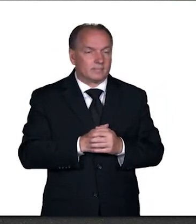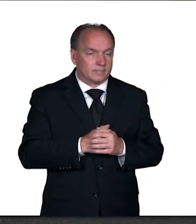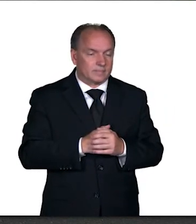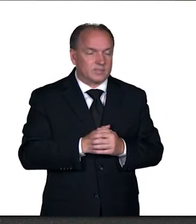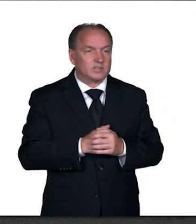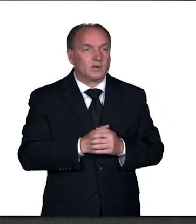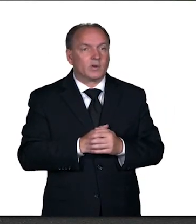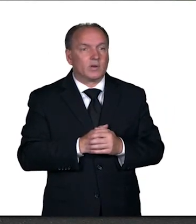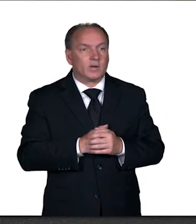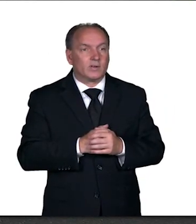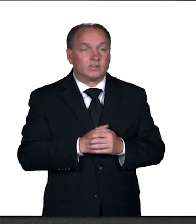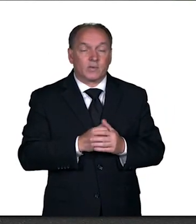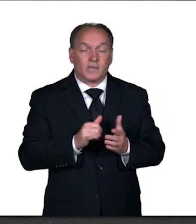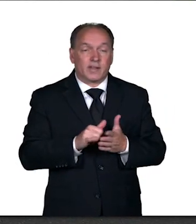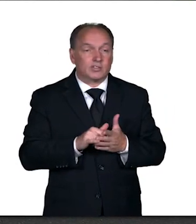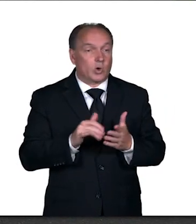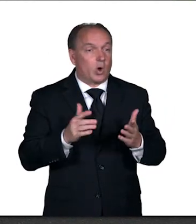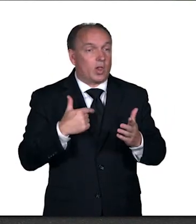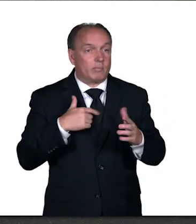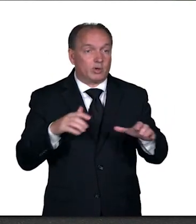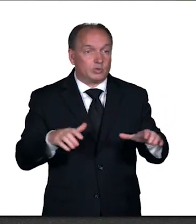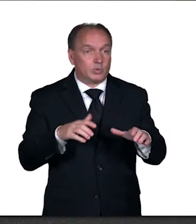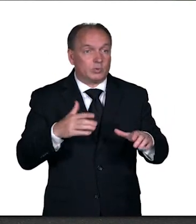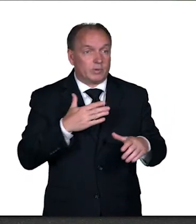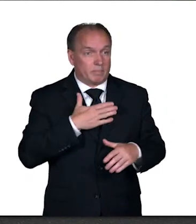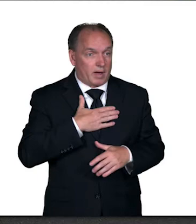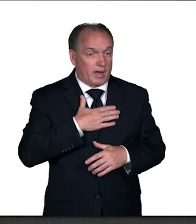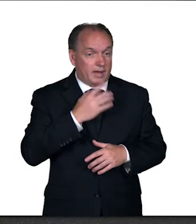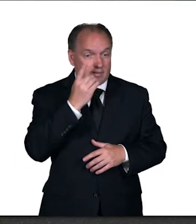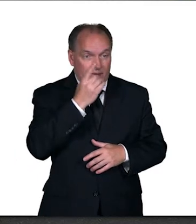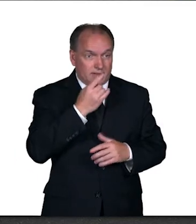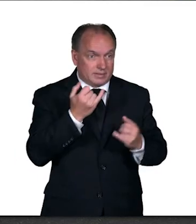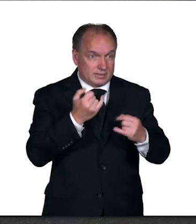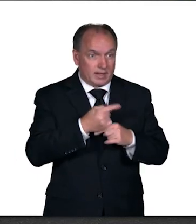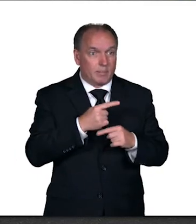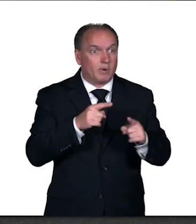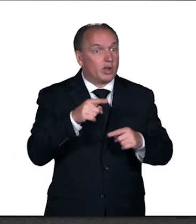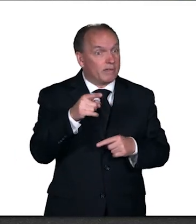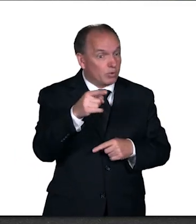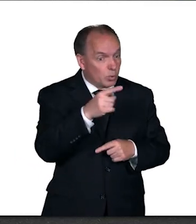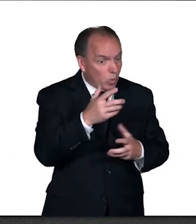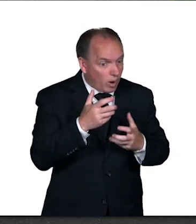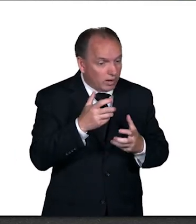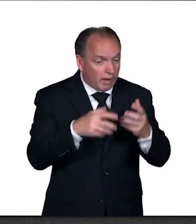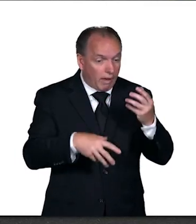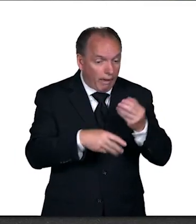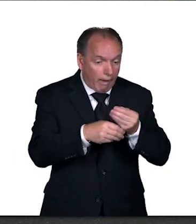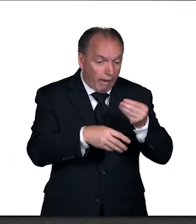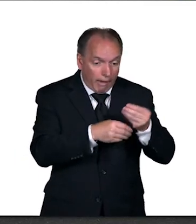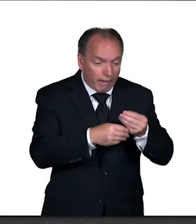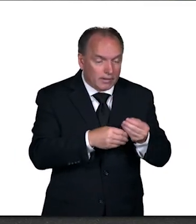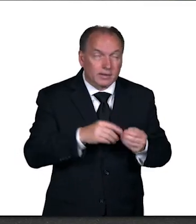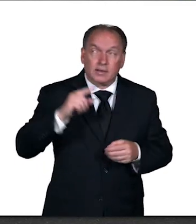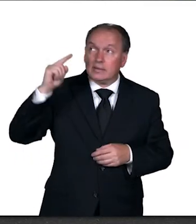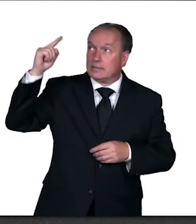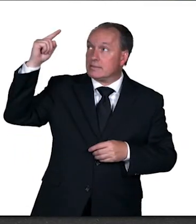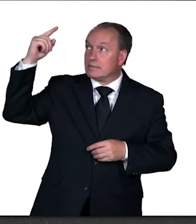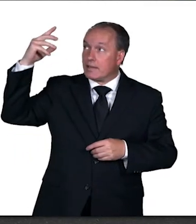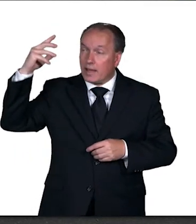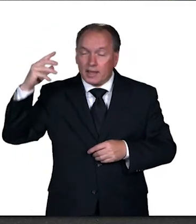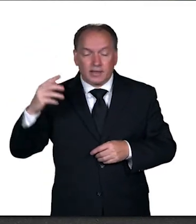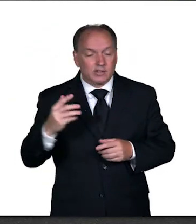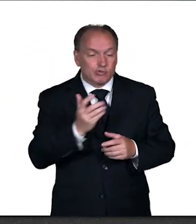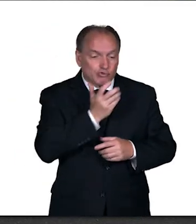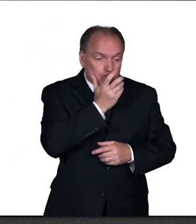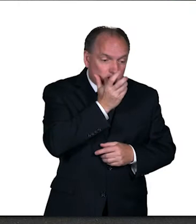So that is all I'm going to do to my dandelion today. But if you wanted, you could add some sun,